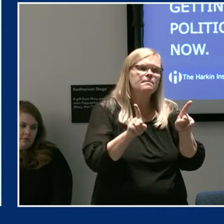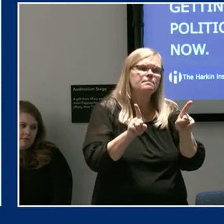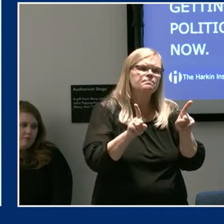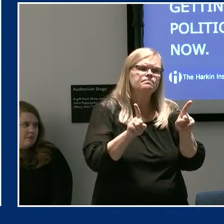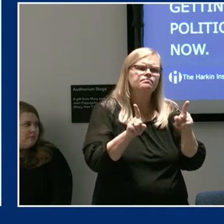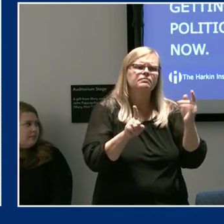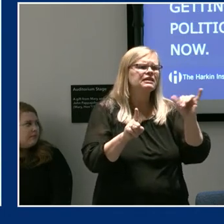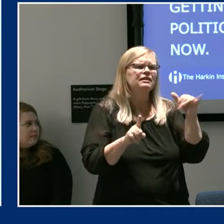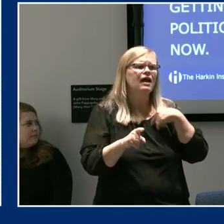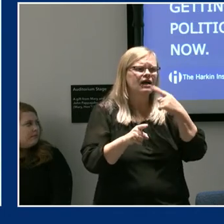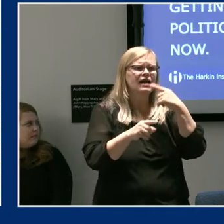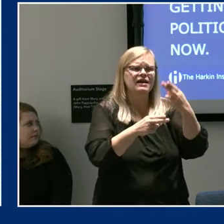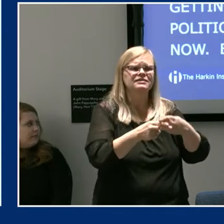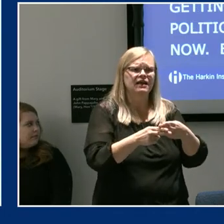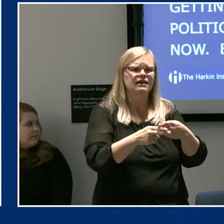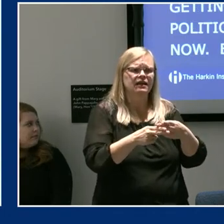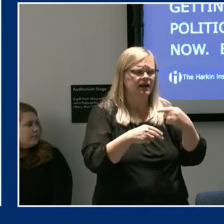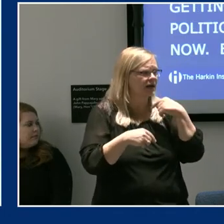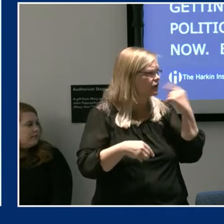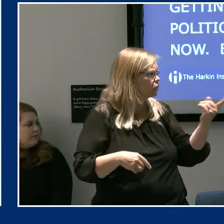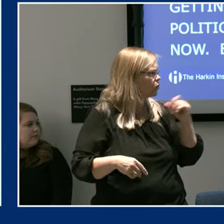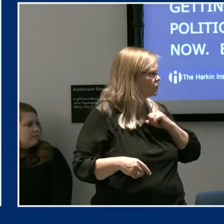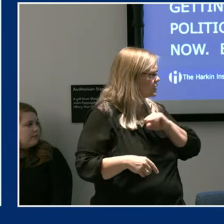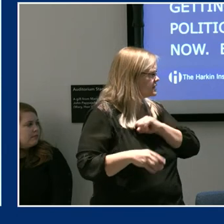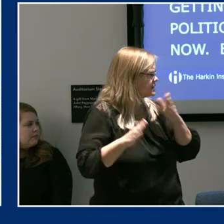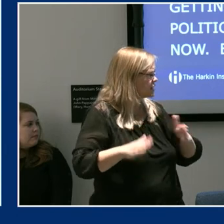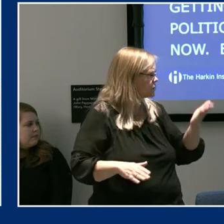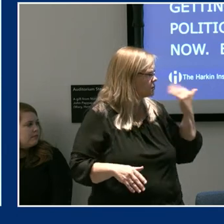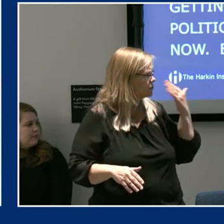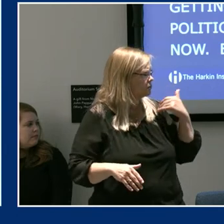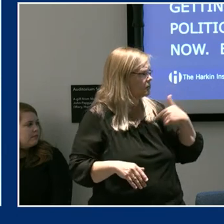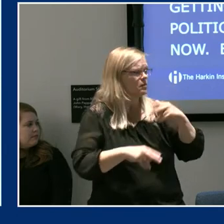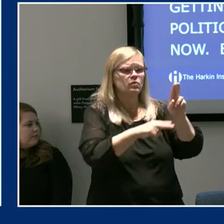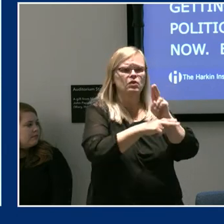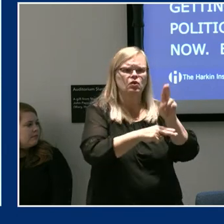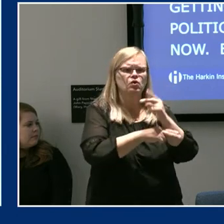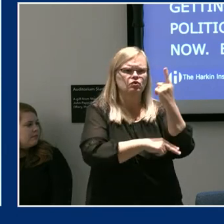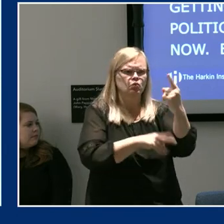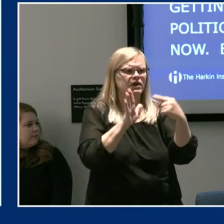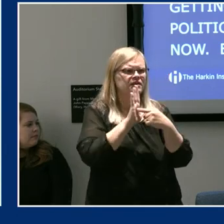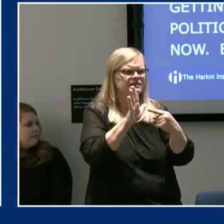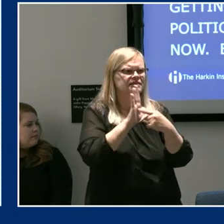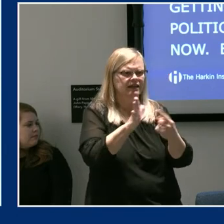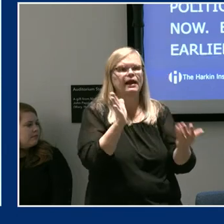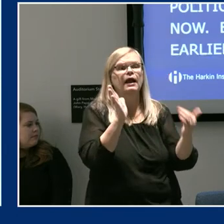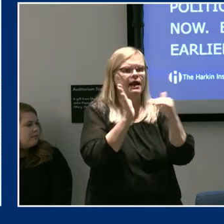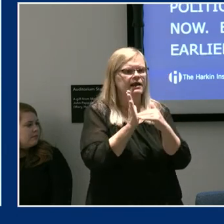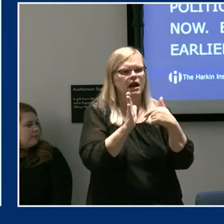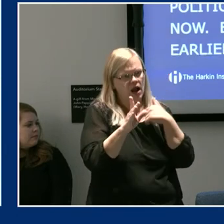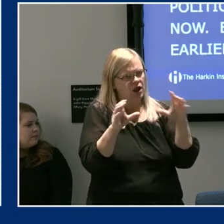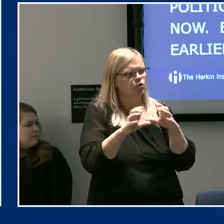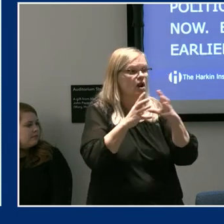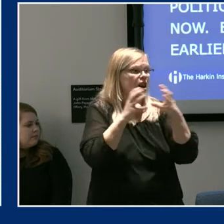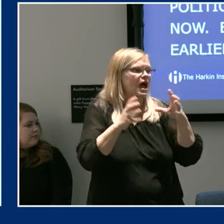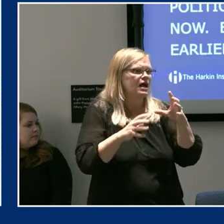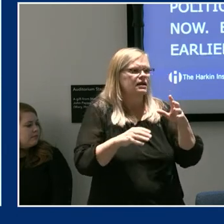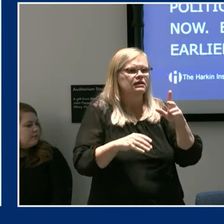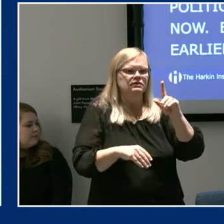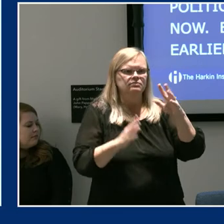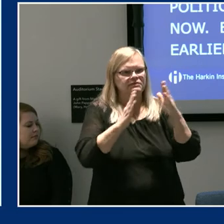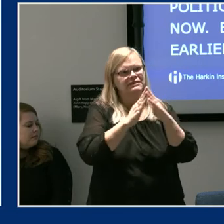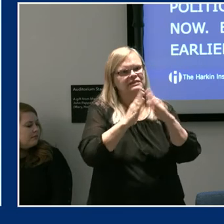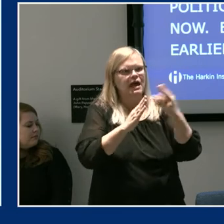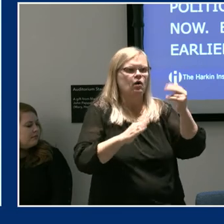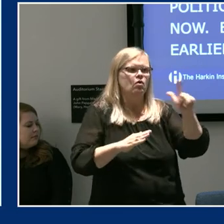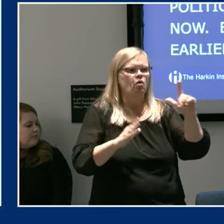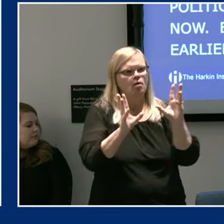as I said, I mentioned to the senator earlier, I used an example once. Again, I do a lot of town hall meetings, as you know,